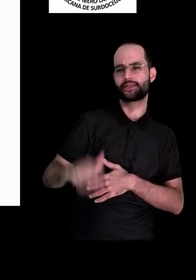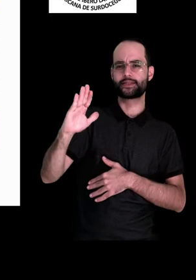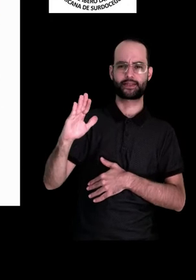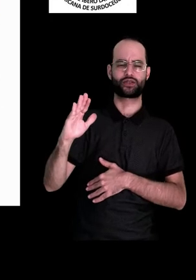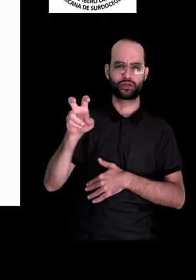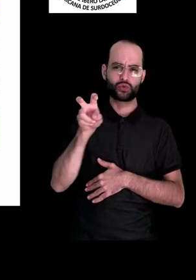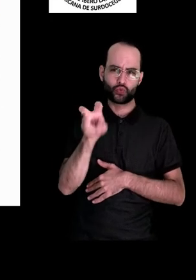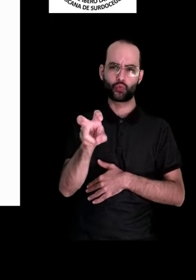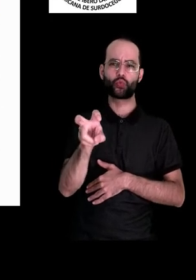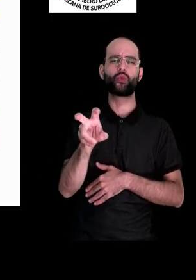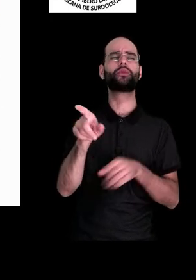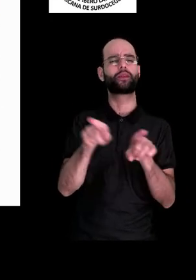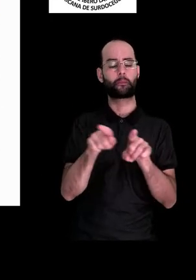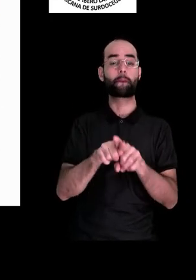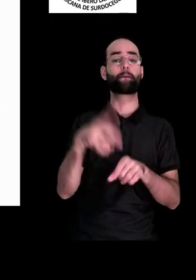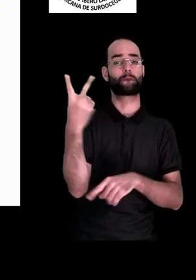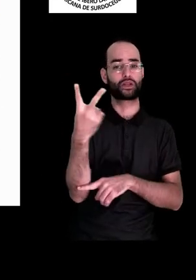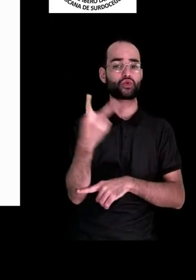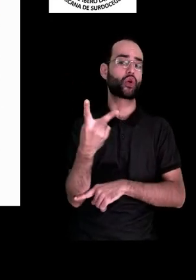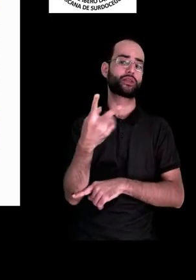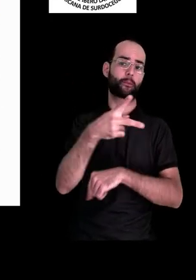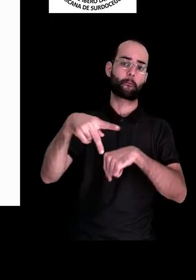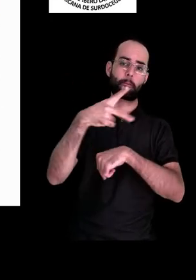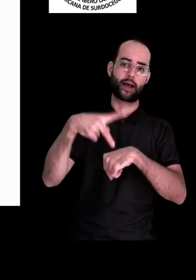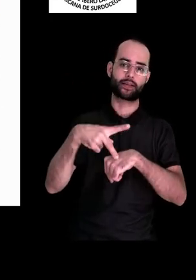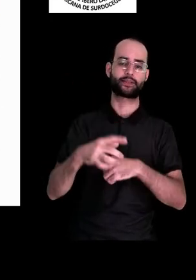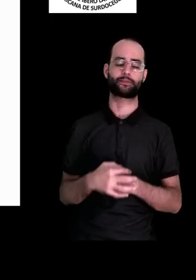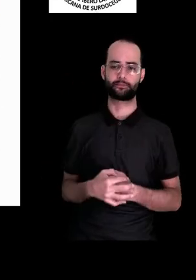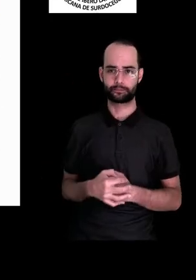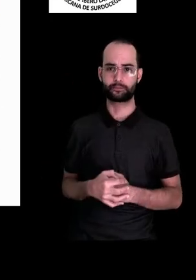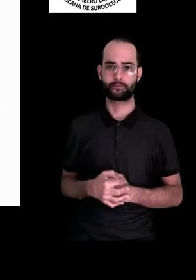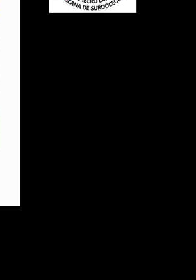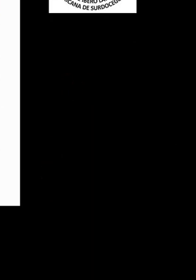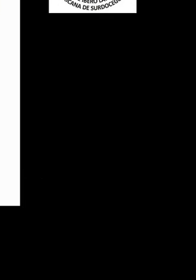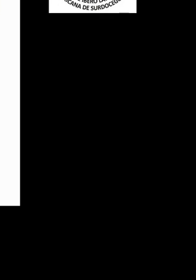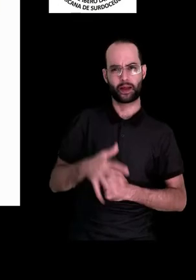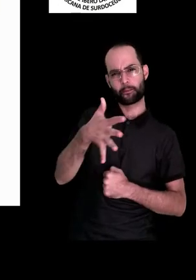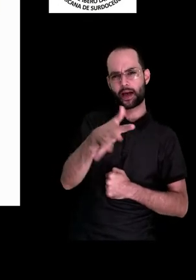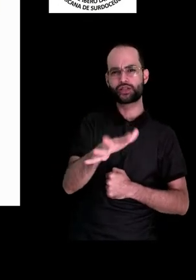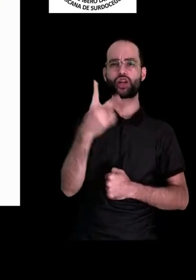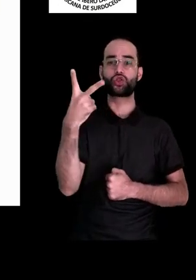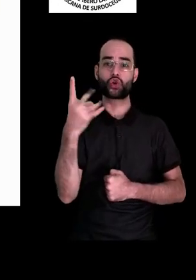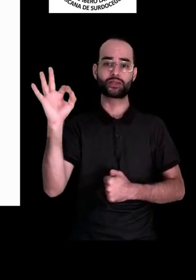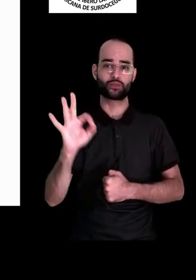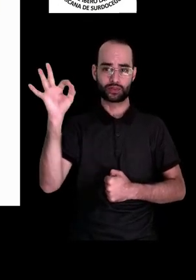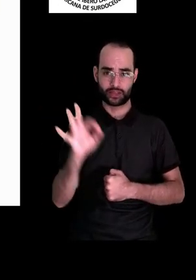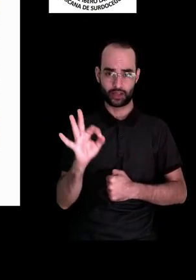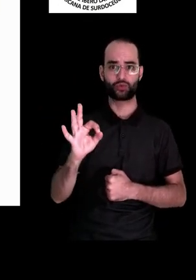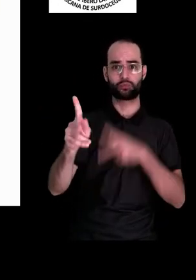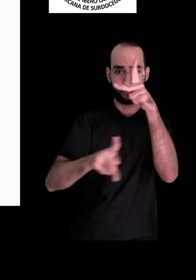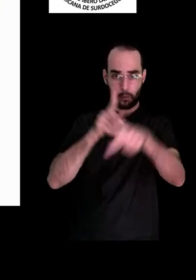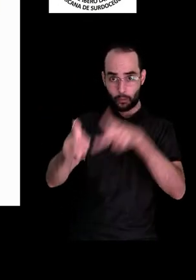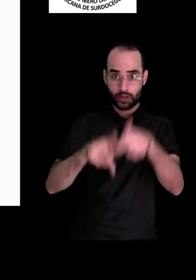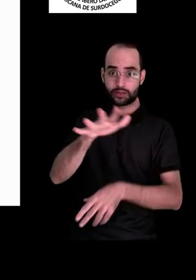5 years old and in 22 countries. Right below, in black ink in a yellow background, is written,